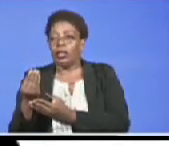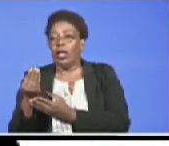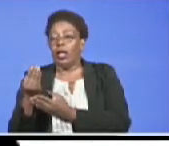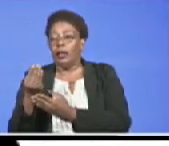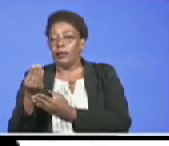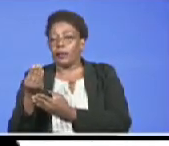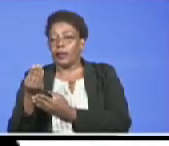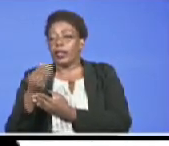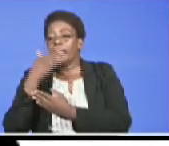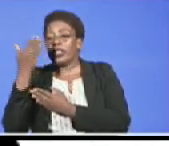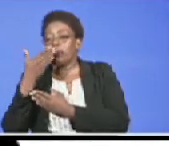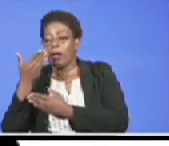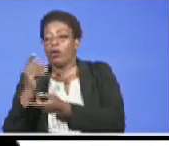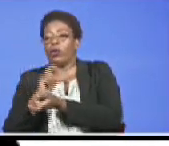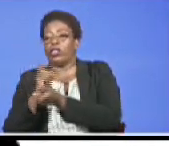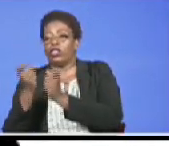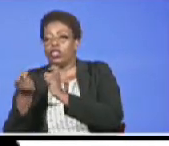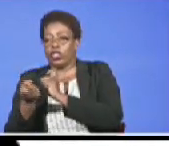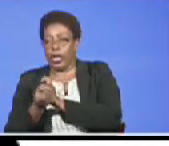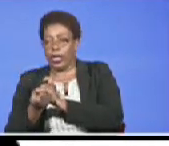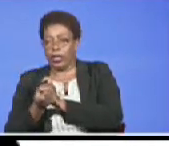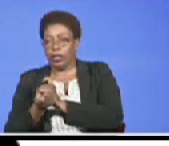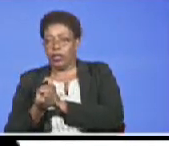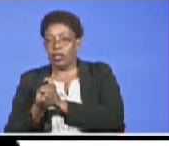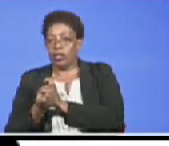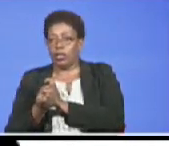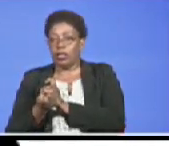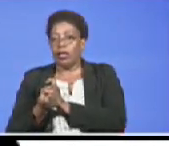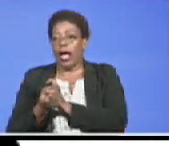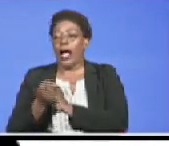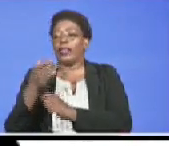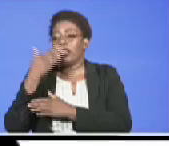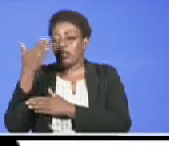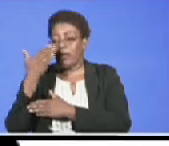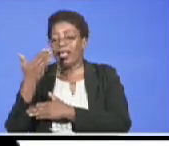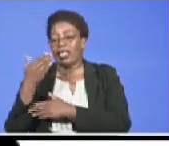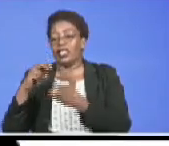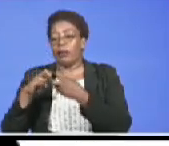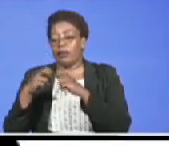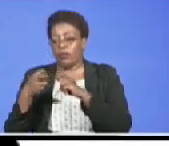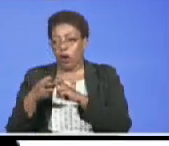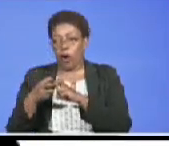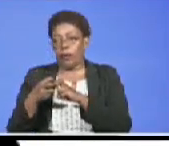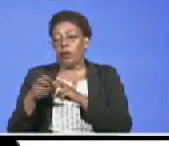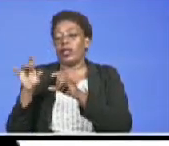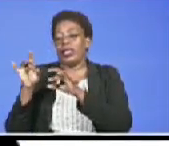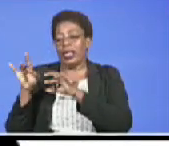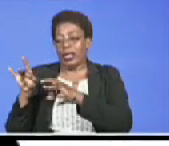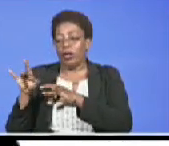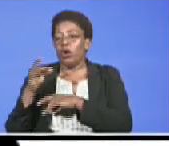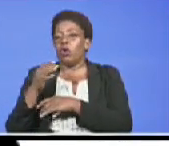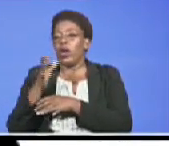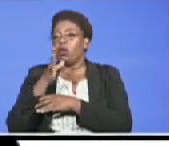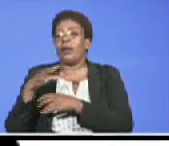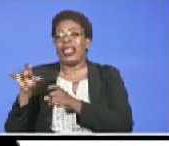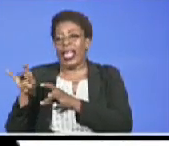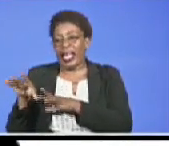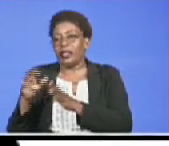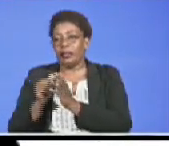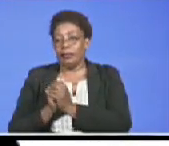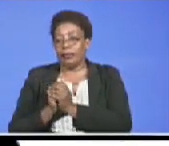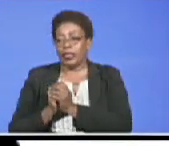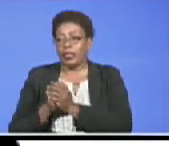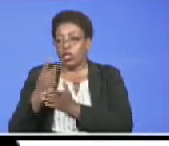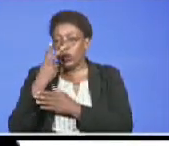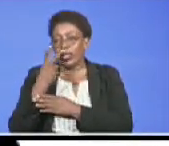smell is usually the one thing that the pet peeve of many women. So definitely make the switch to organic. The